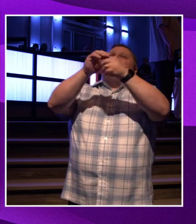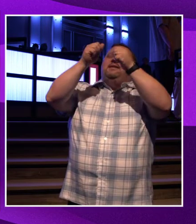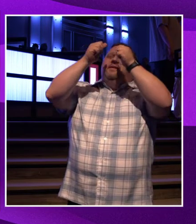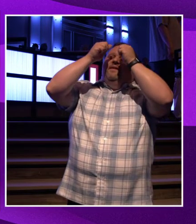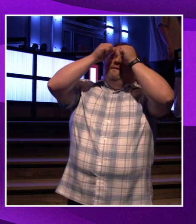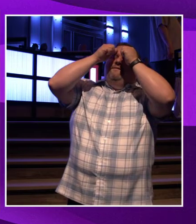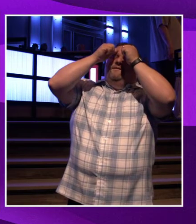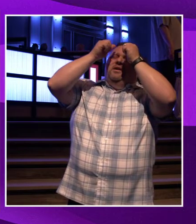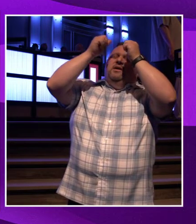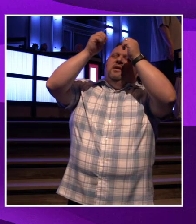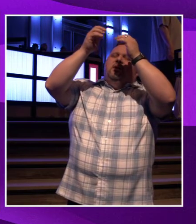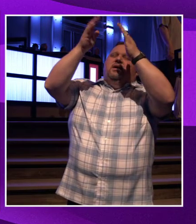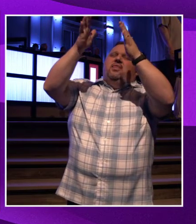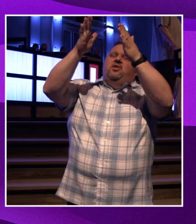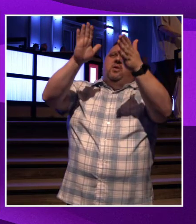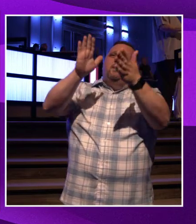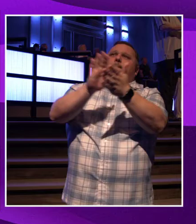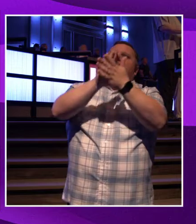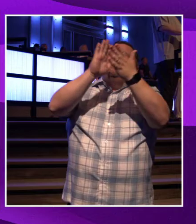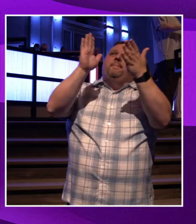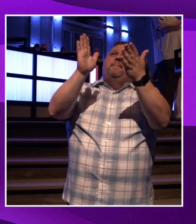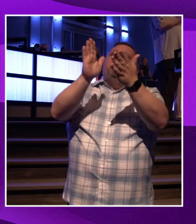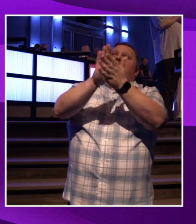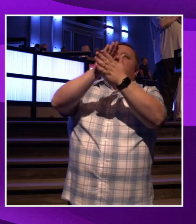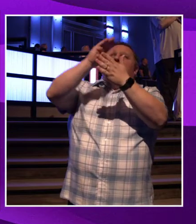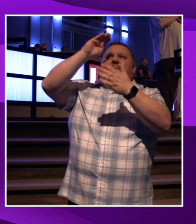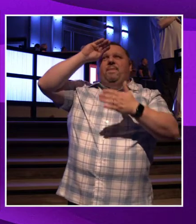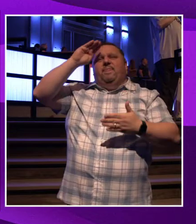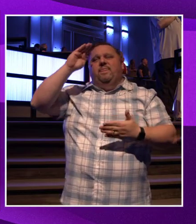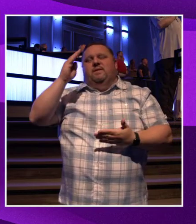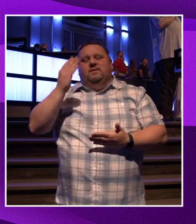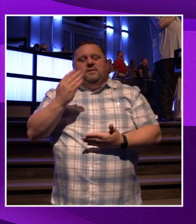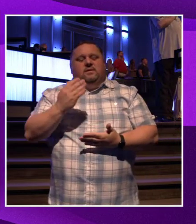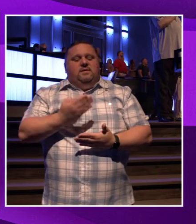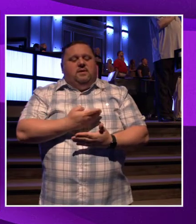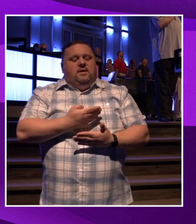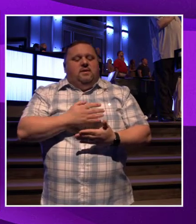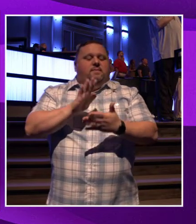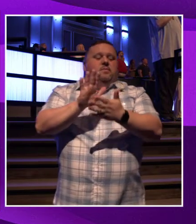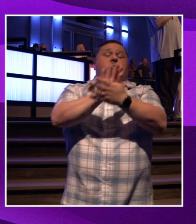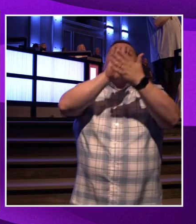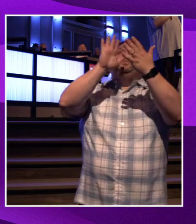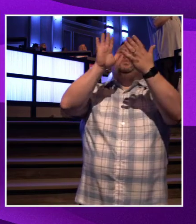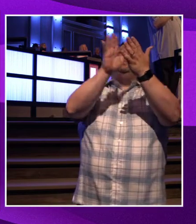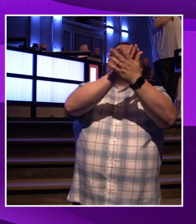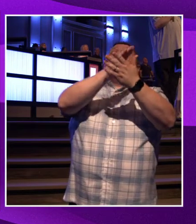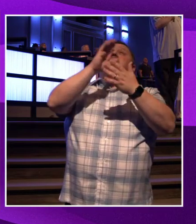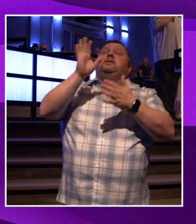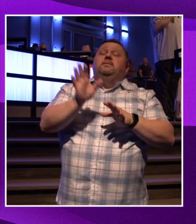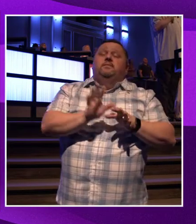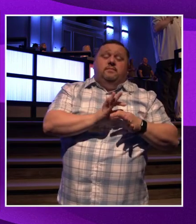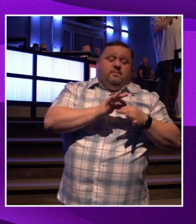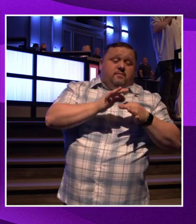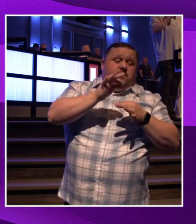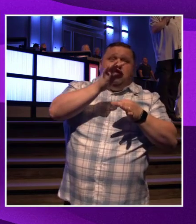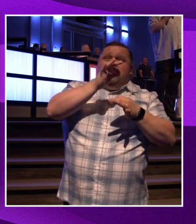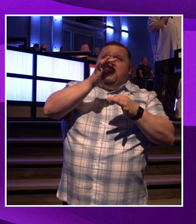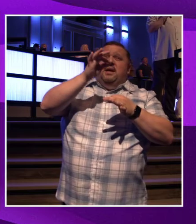Praise the Father, praise the Son, praise the